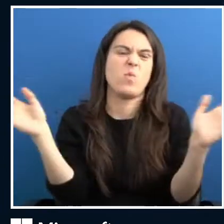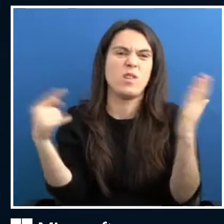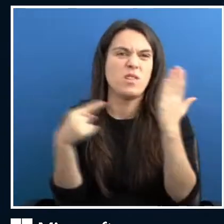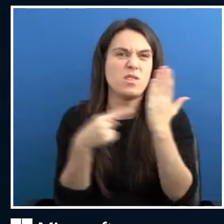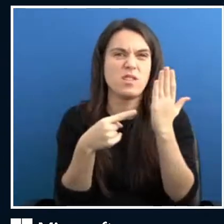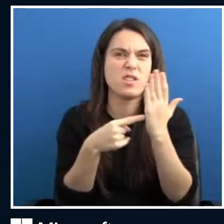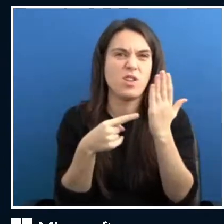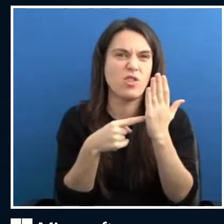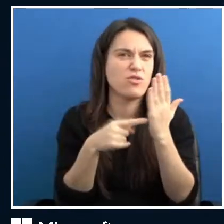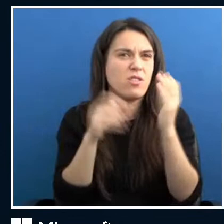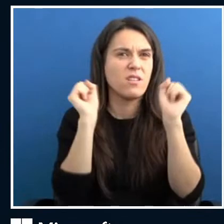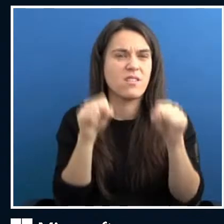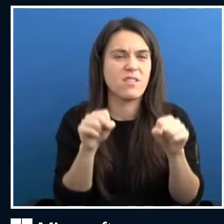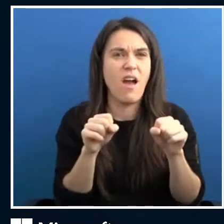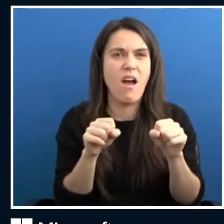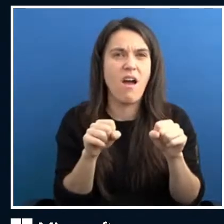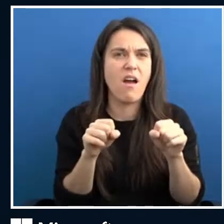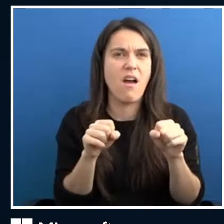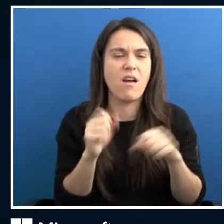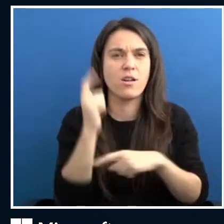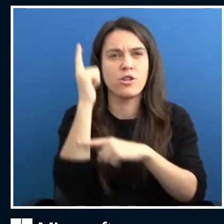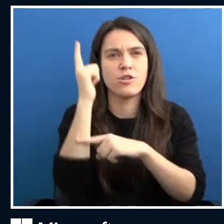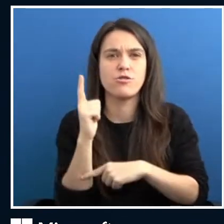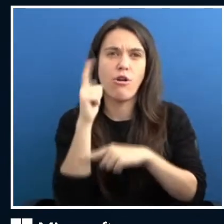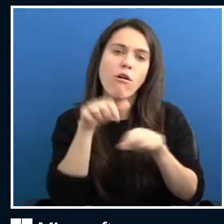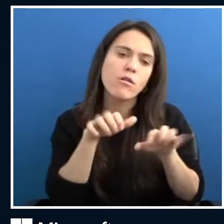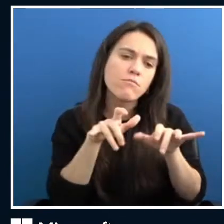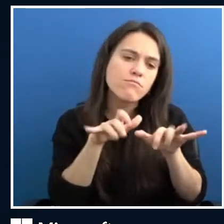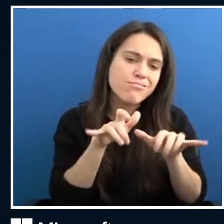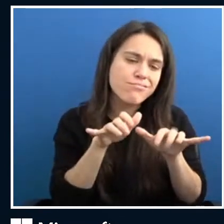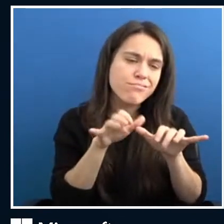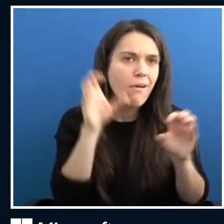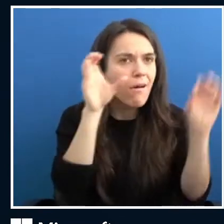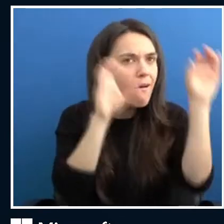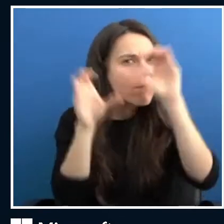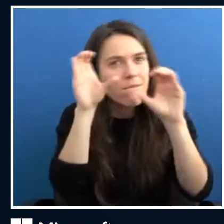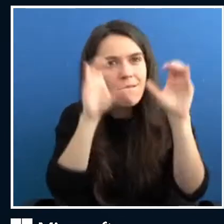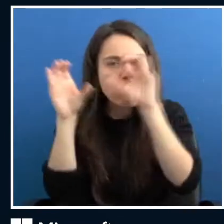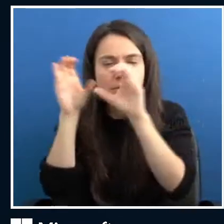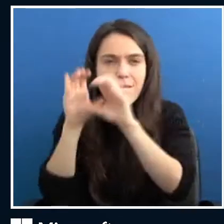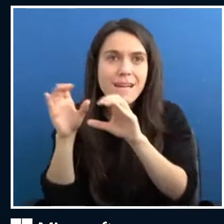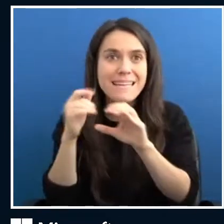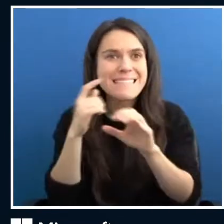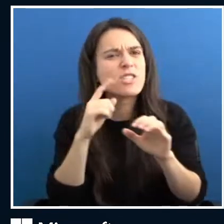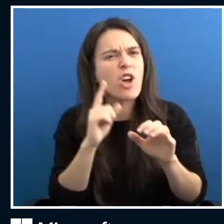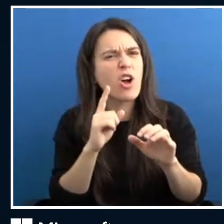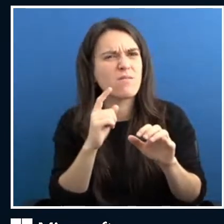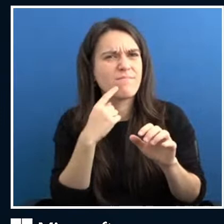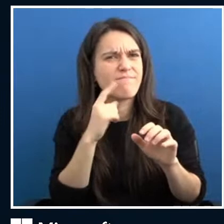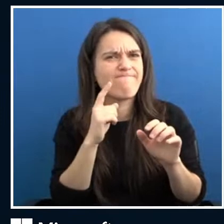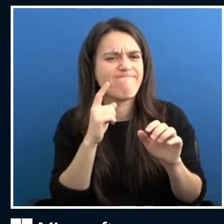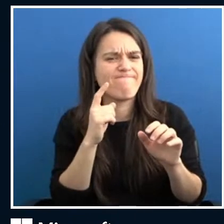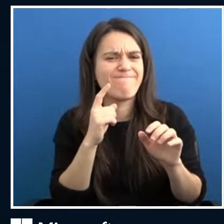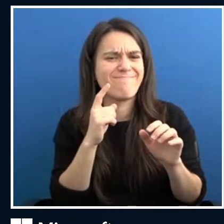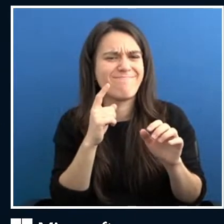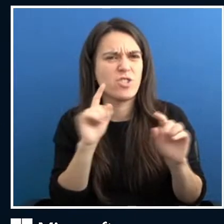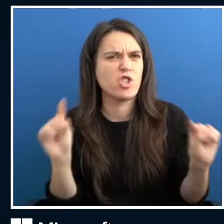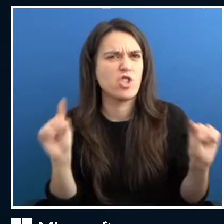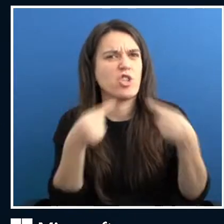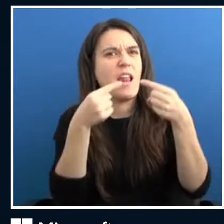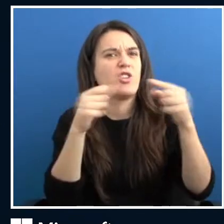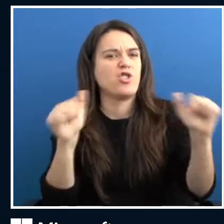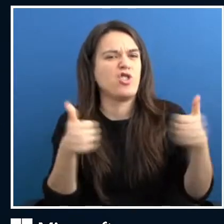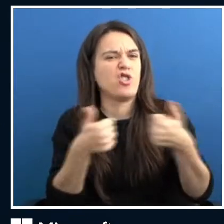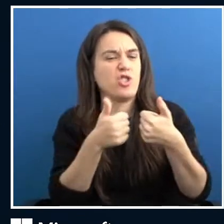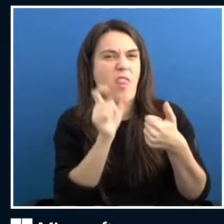the words and the terms, and to begin challenging it wherever they are and creating change. It's